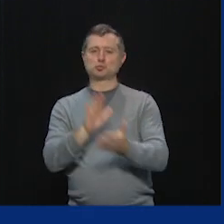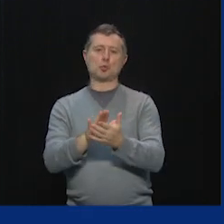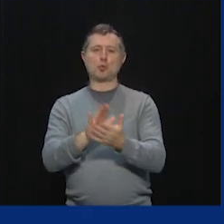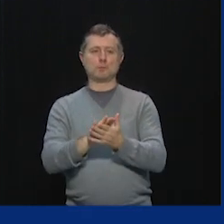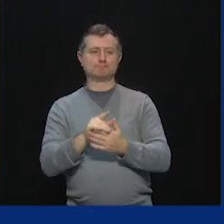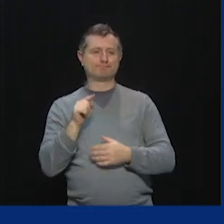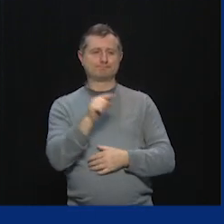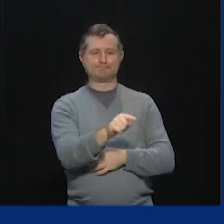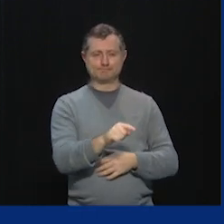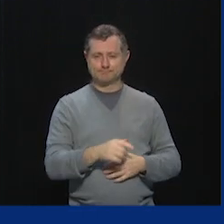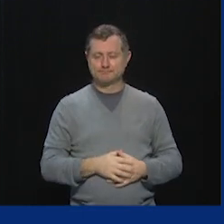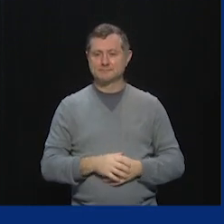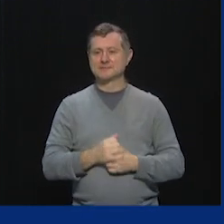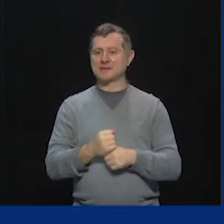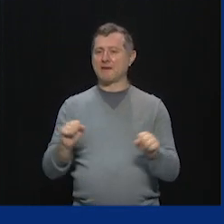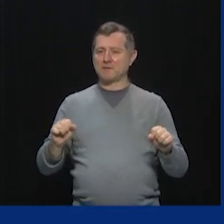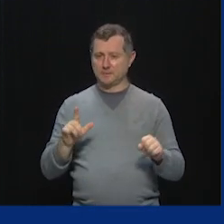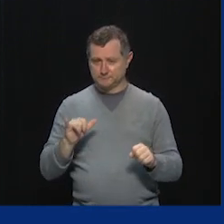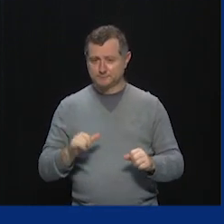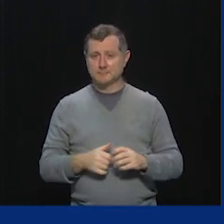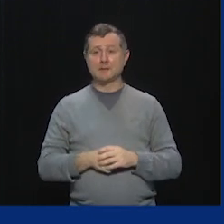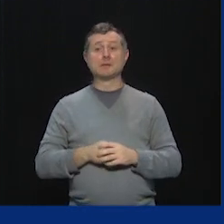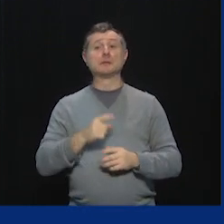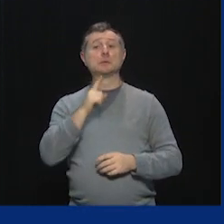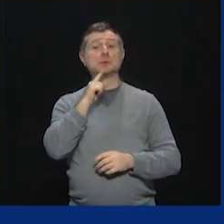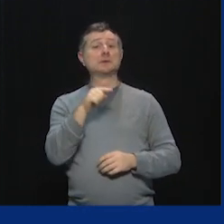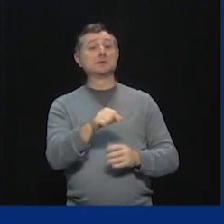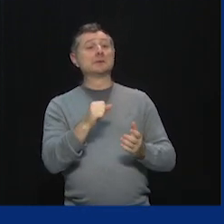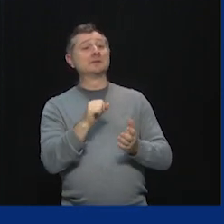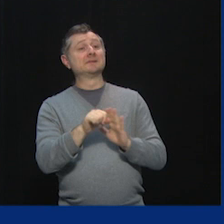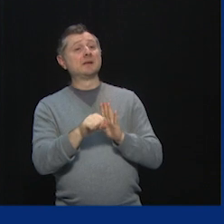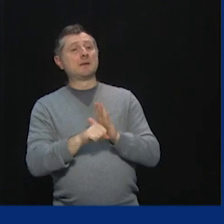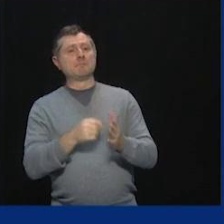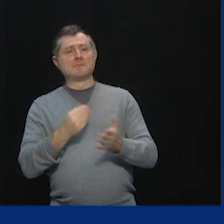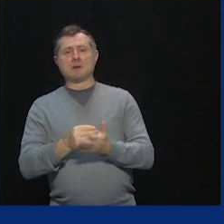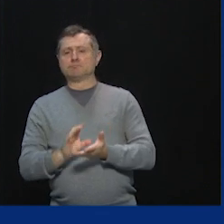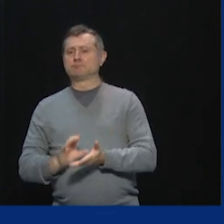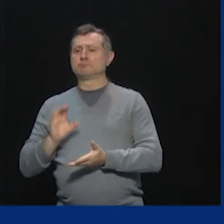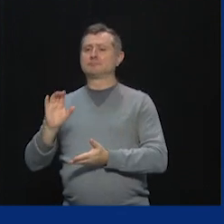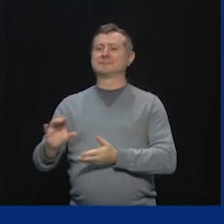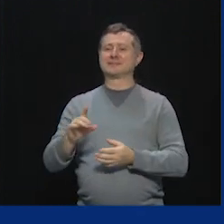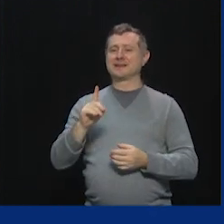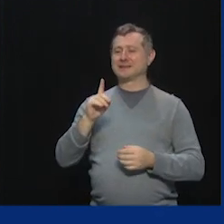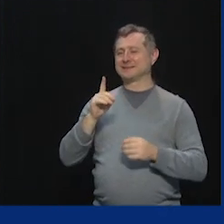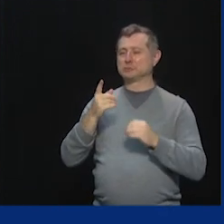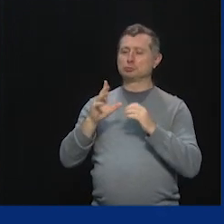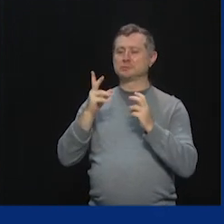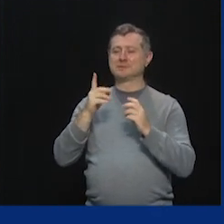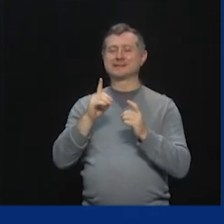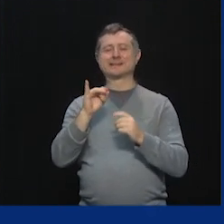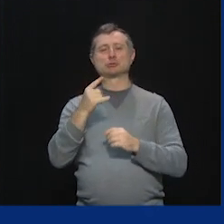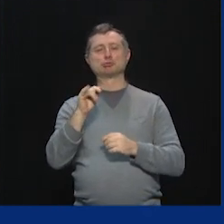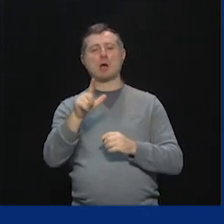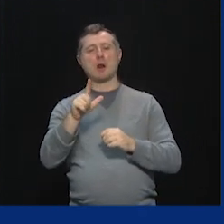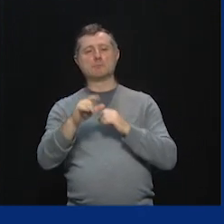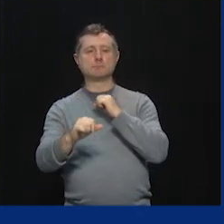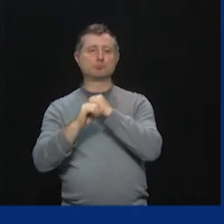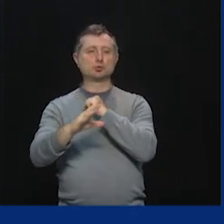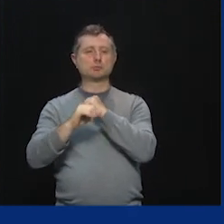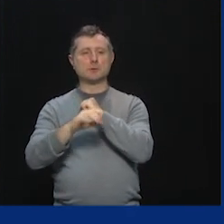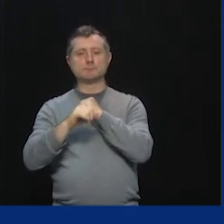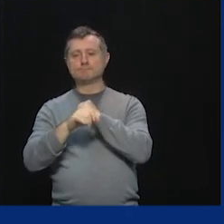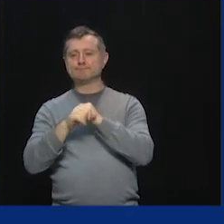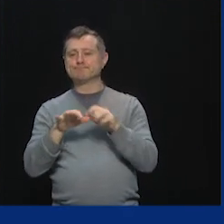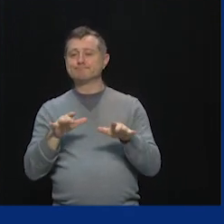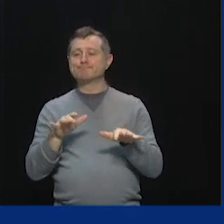of all, it's going to be a state-funded digital marketing campaign to reinforce the messages that I'm giving you today. And we'll have a site, a microsite, which is